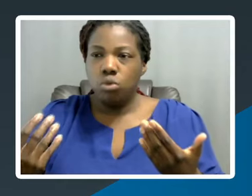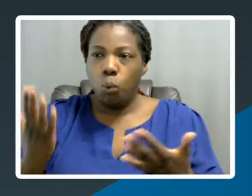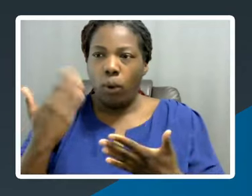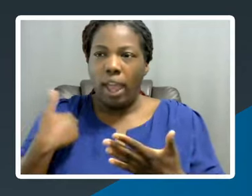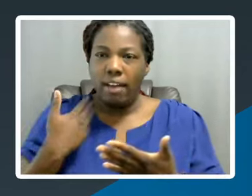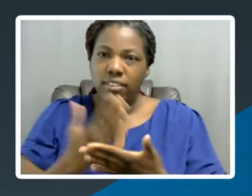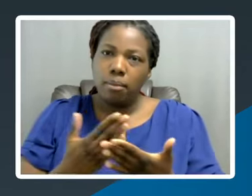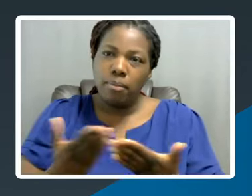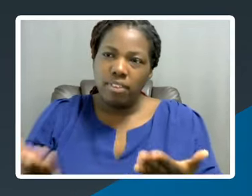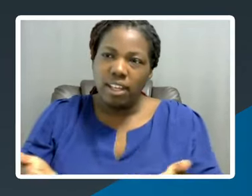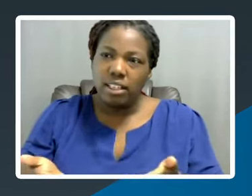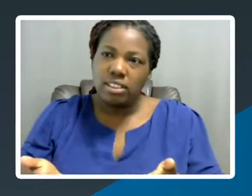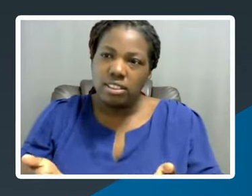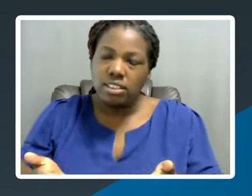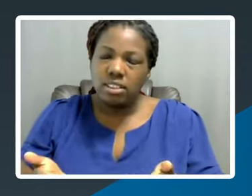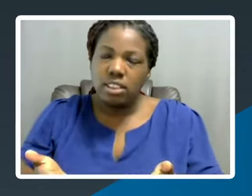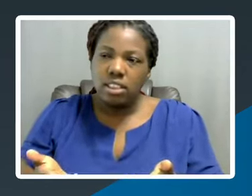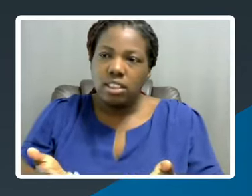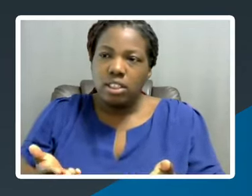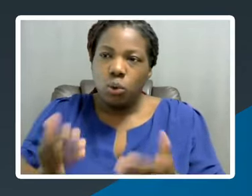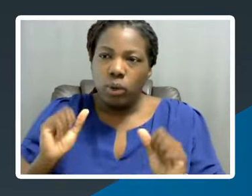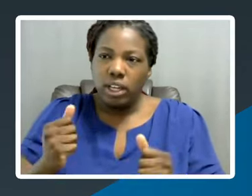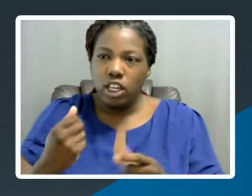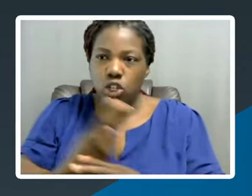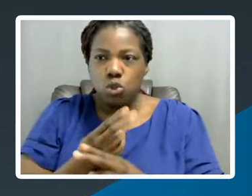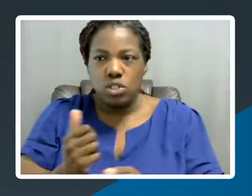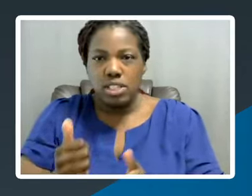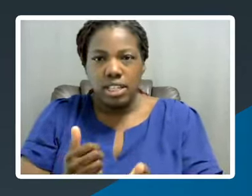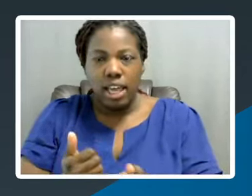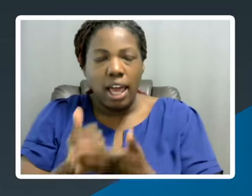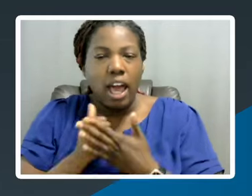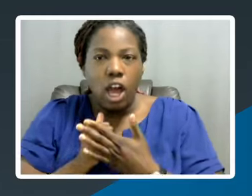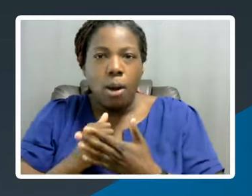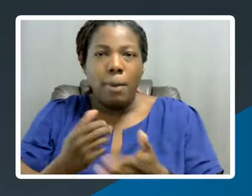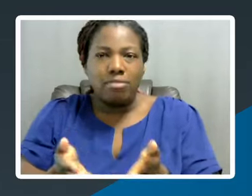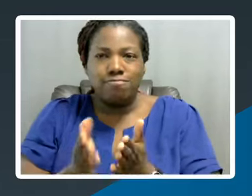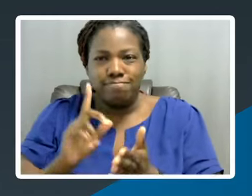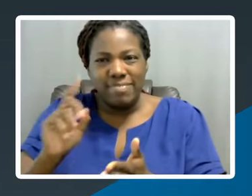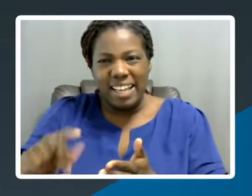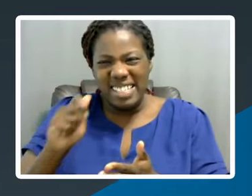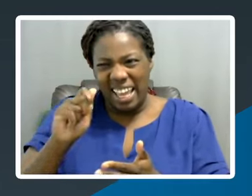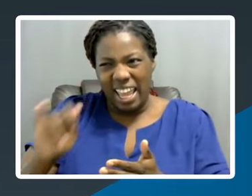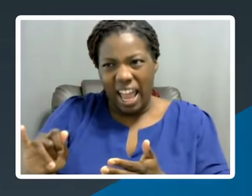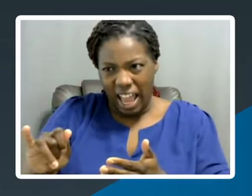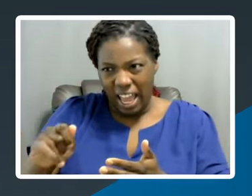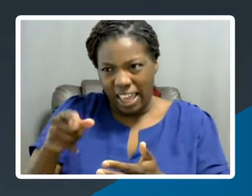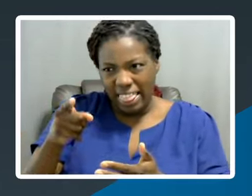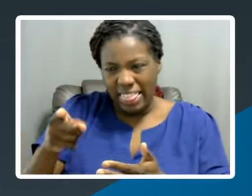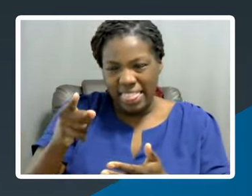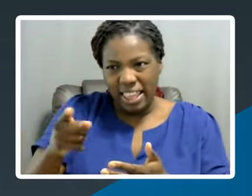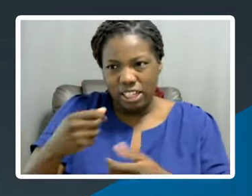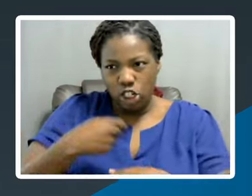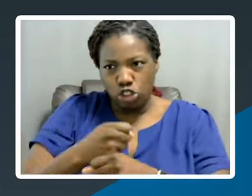asked AI to give me a picture of what the school would look like 100 years from now. And so this is generated by